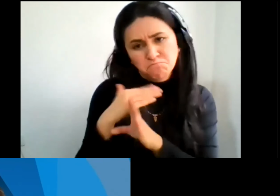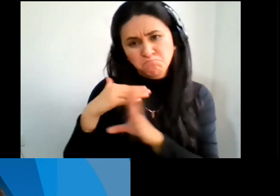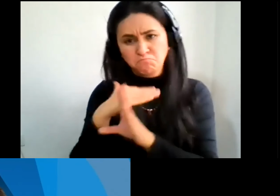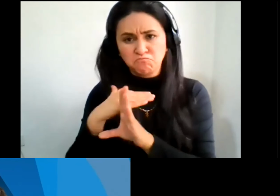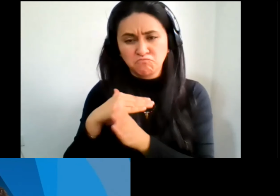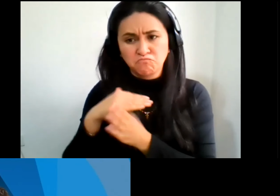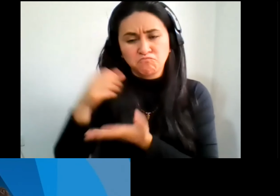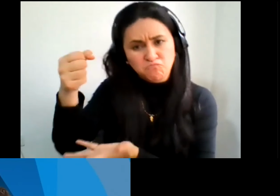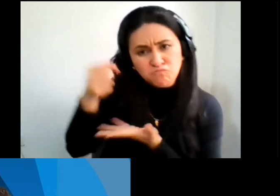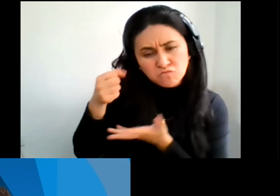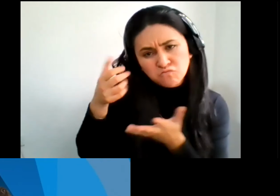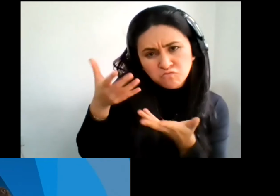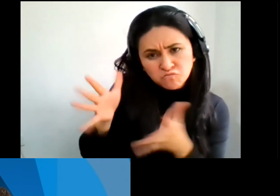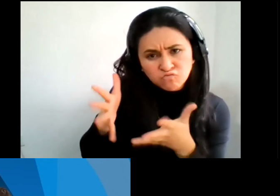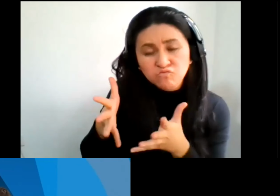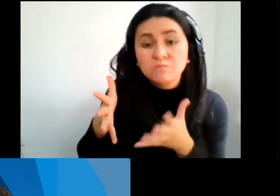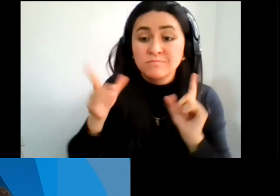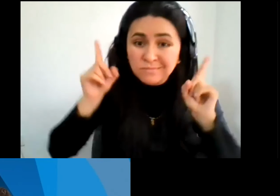fundamentally through